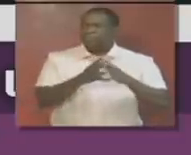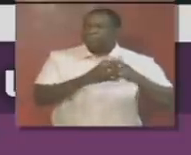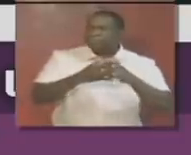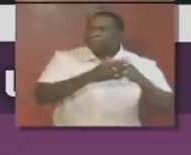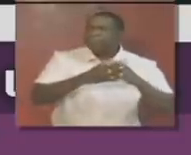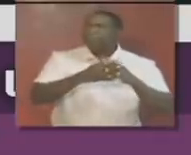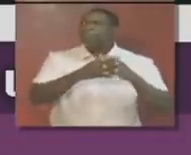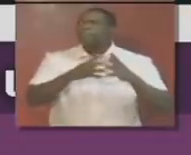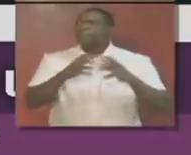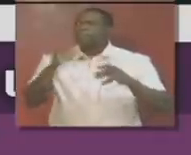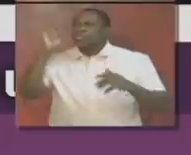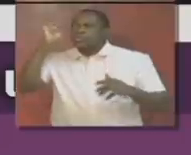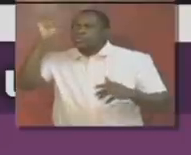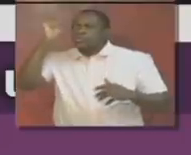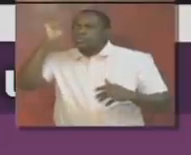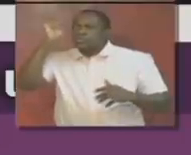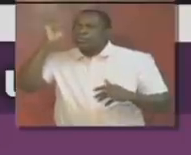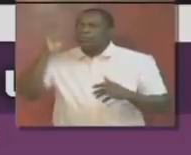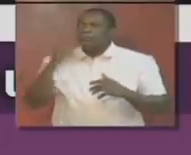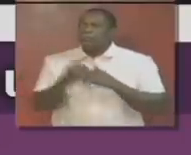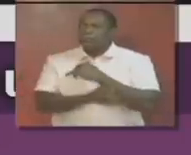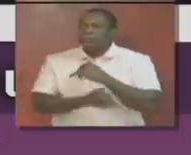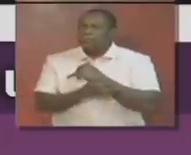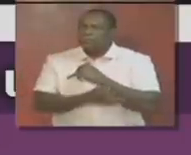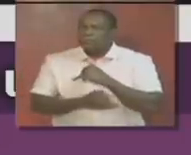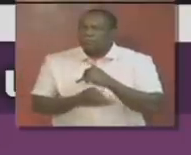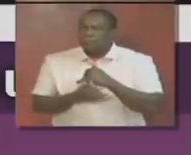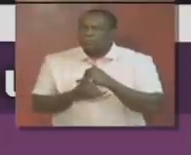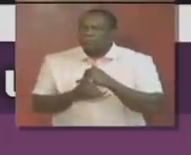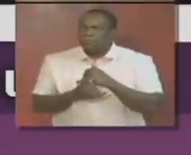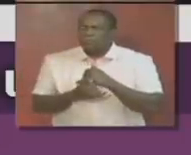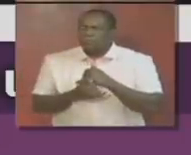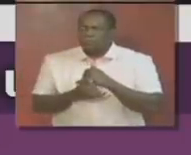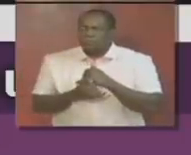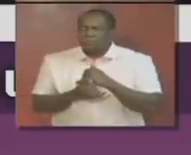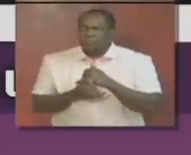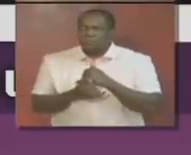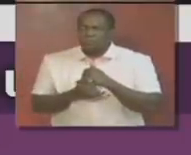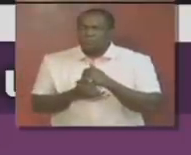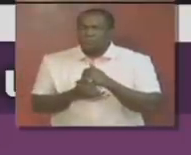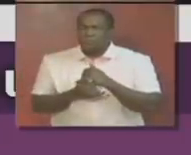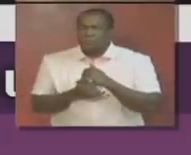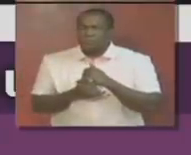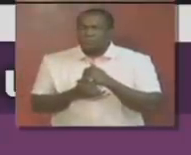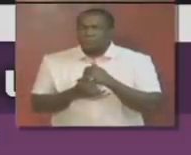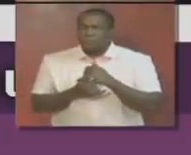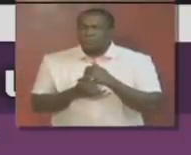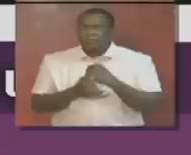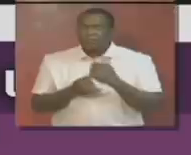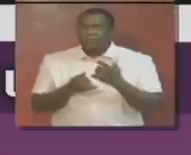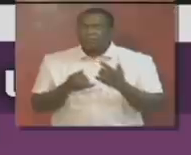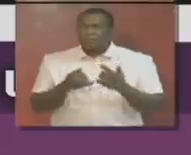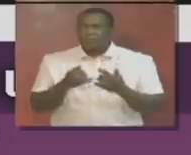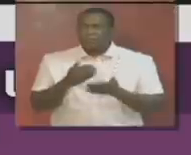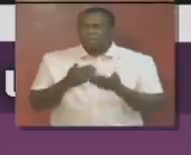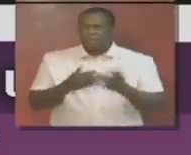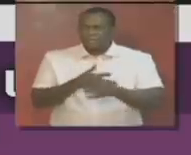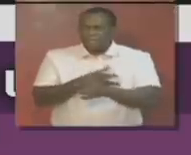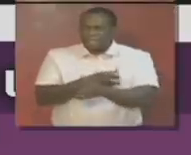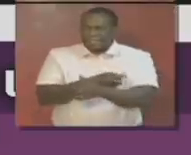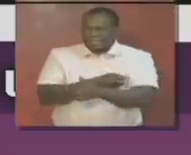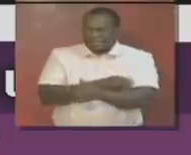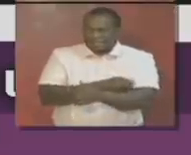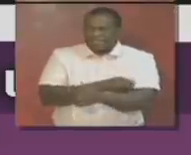or even stopping the campaigns altogether because of concerns of blood clots. What about people who